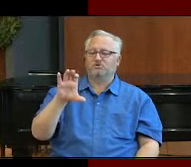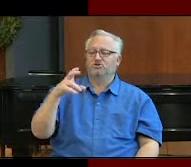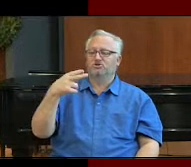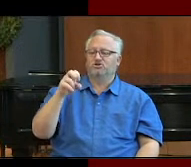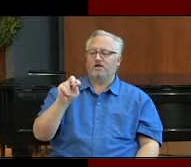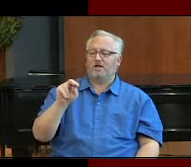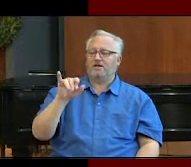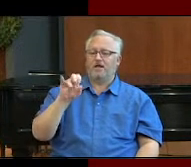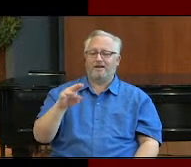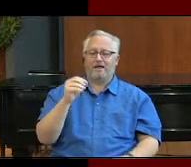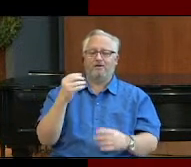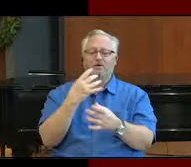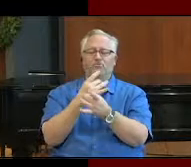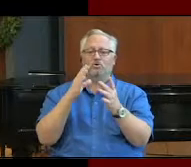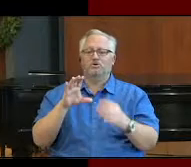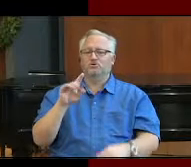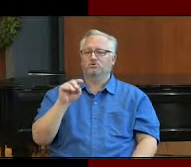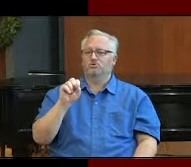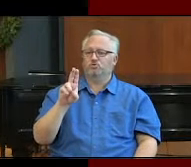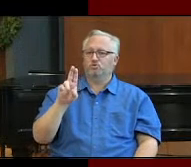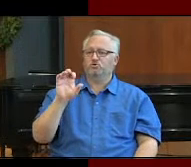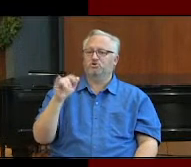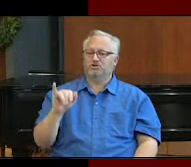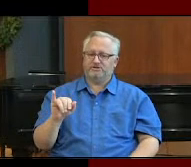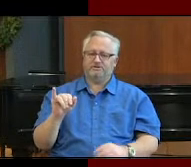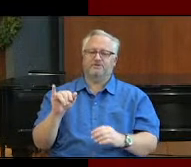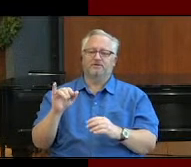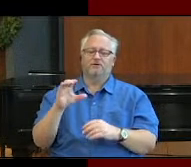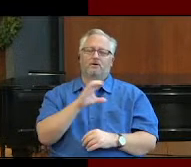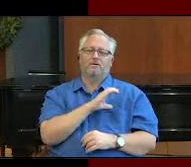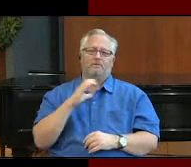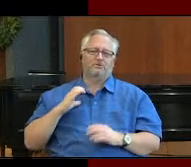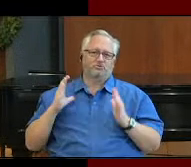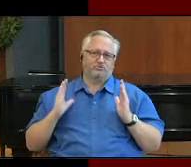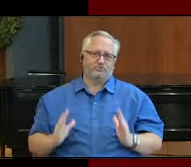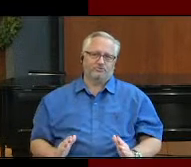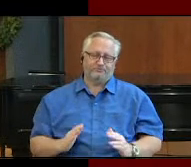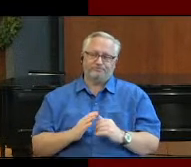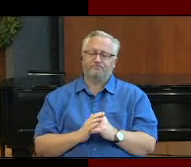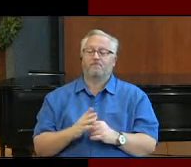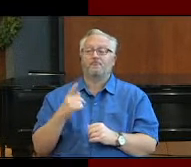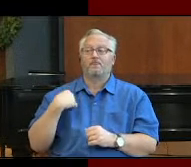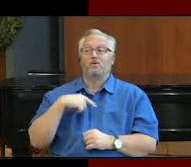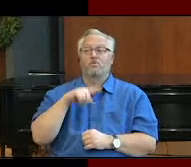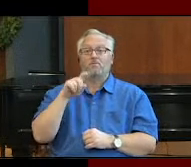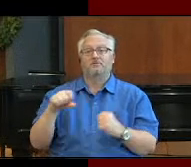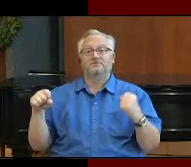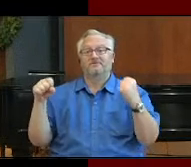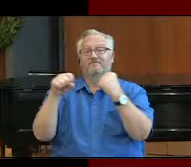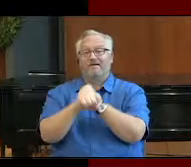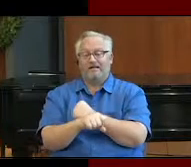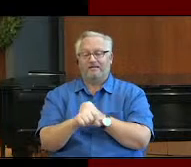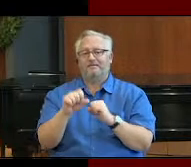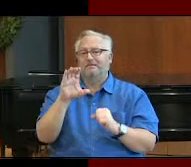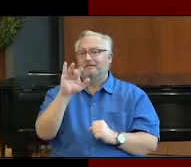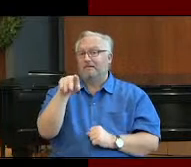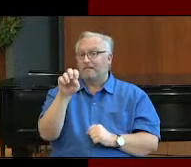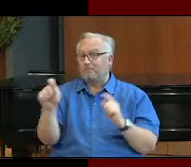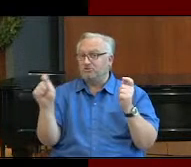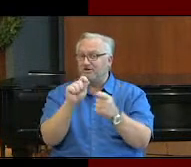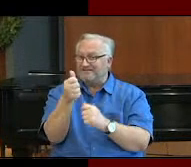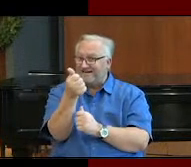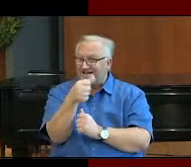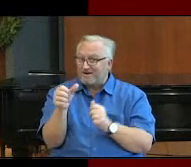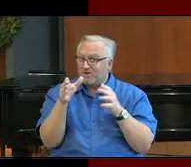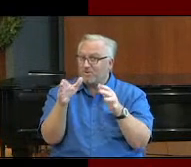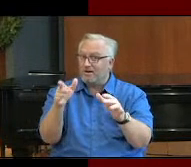and I'm a Buddhist Tsuchi Foundation commissioner. So we need to fight climate change by every means